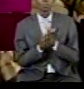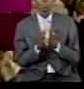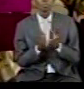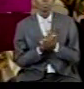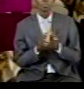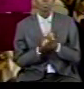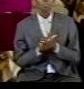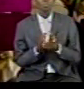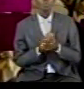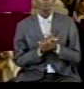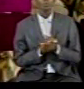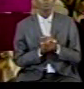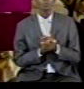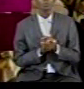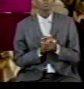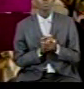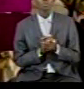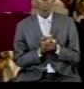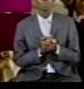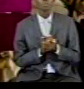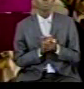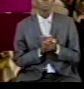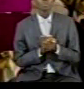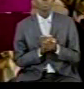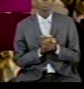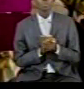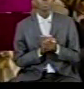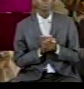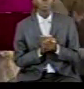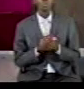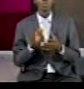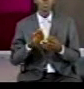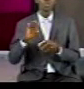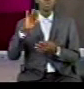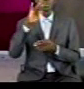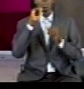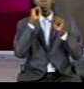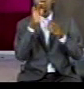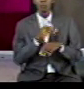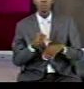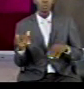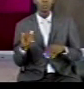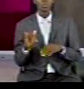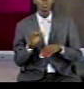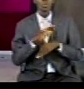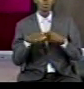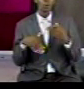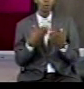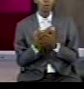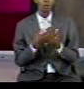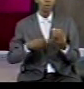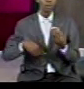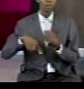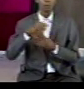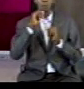Material blessing, spiritual blessing, oral blessing for you.